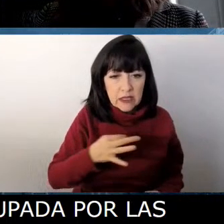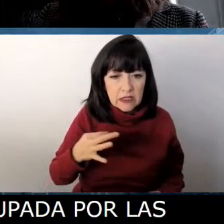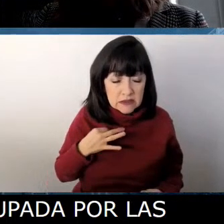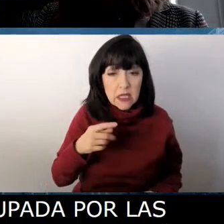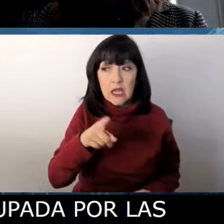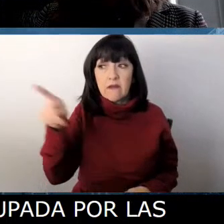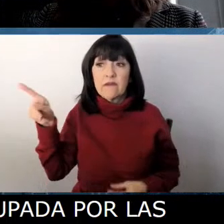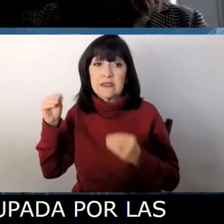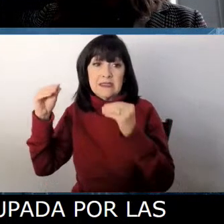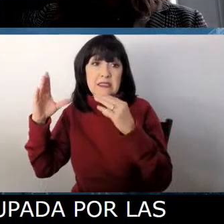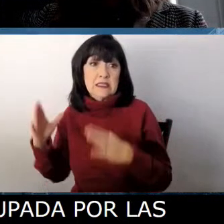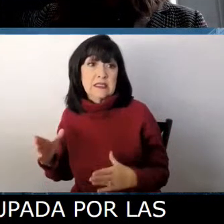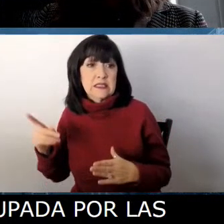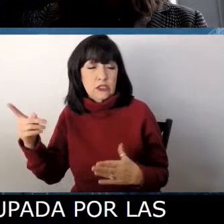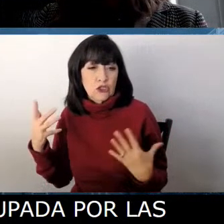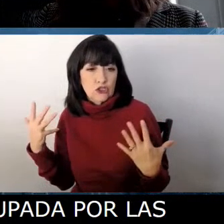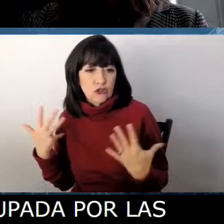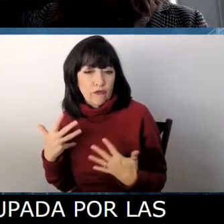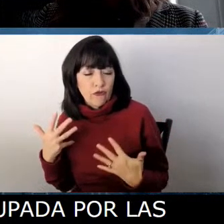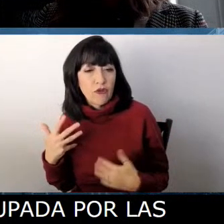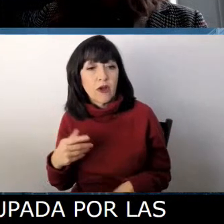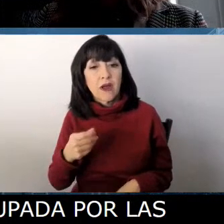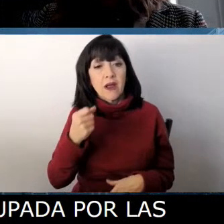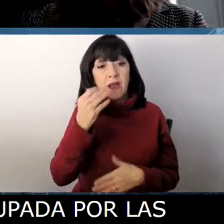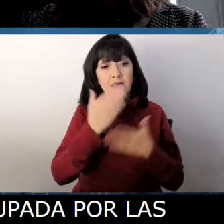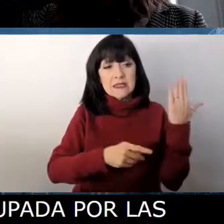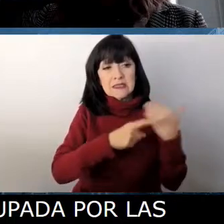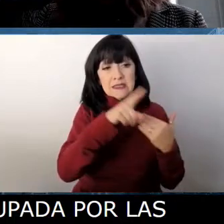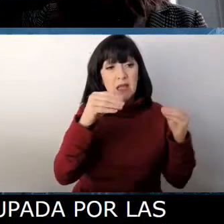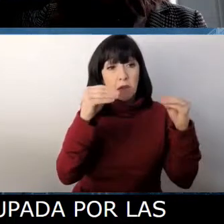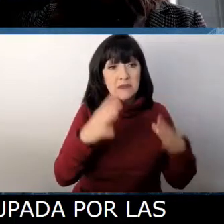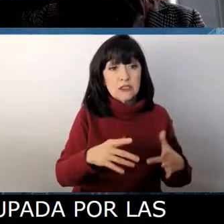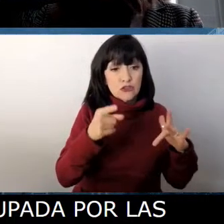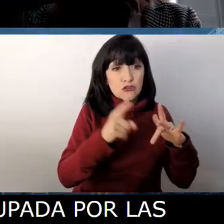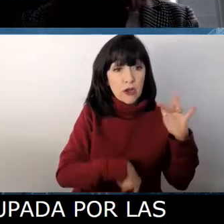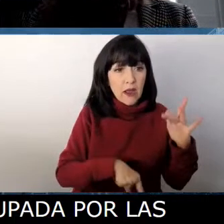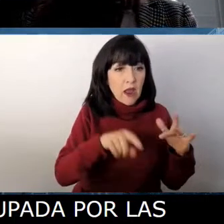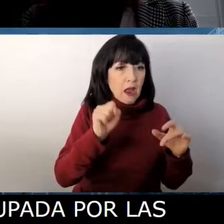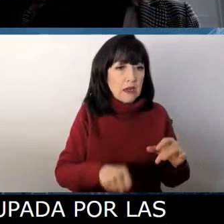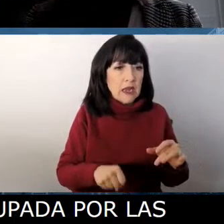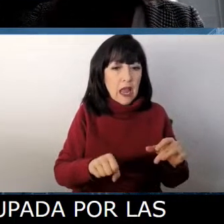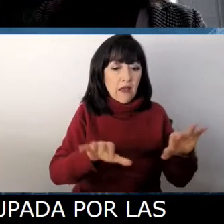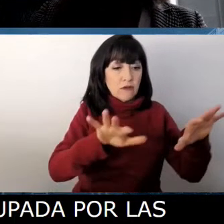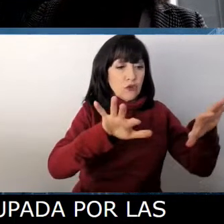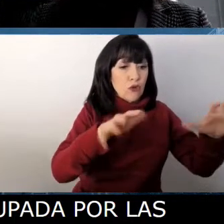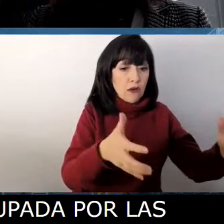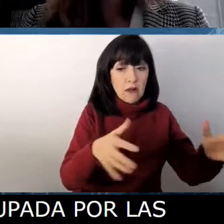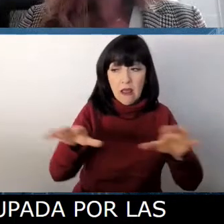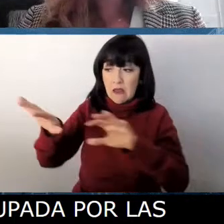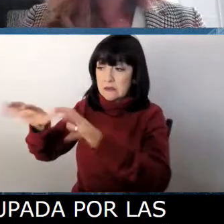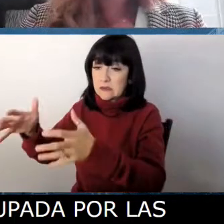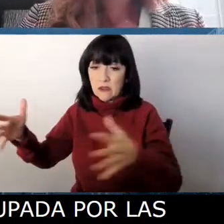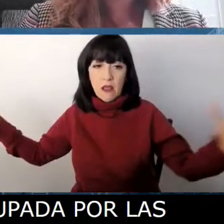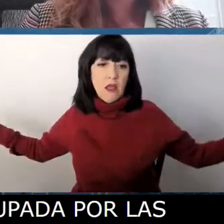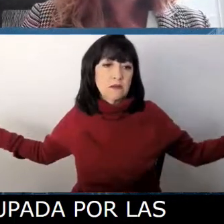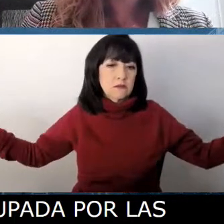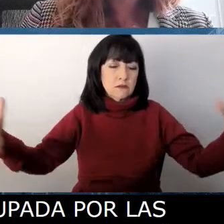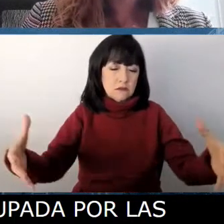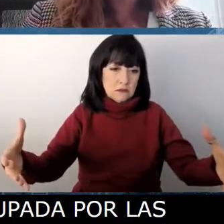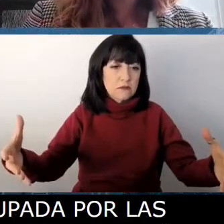classes being combined to cover for teachers, as well as kids are arriving later because of the